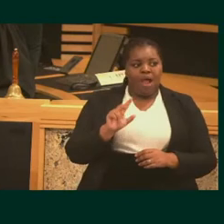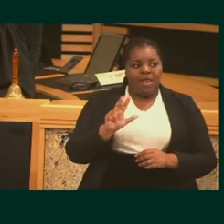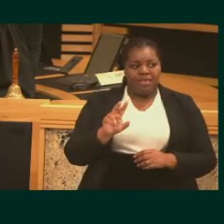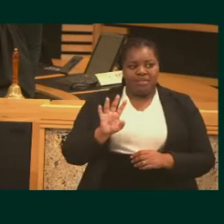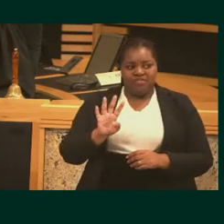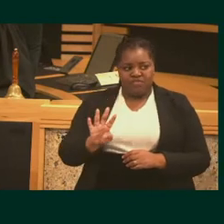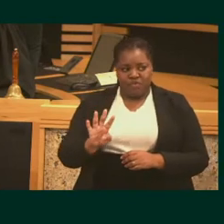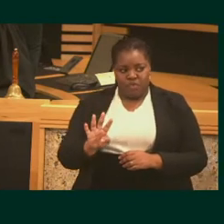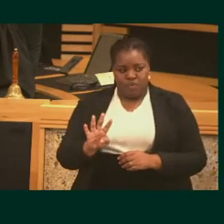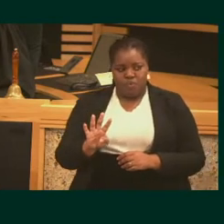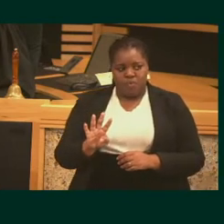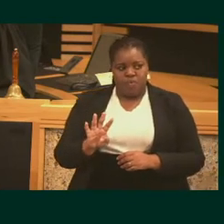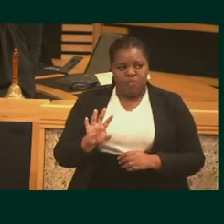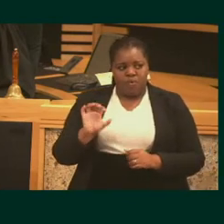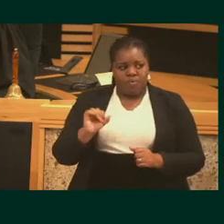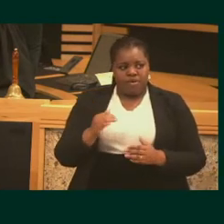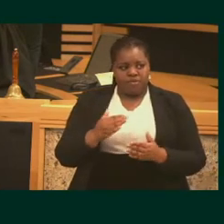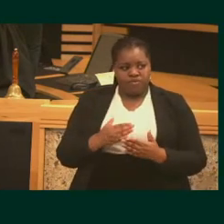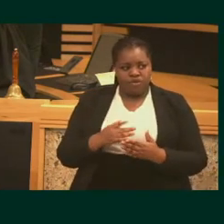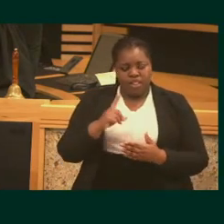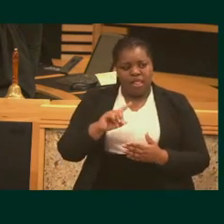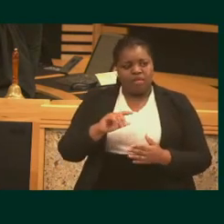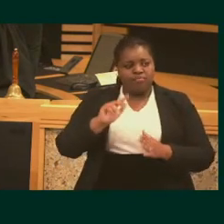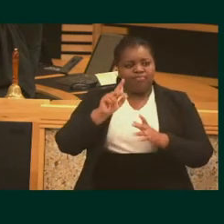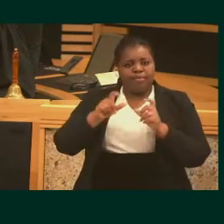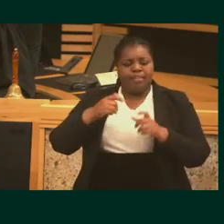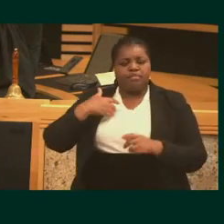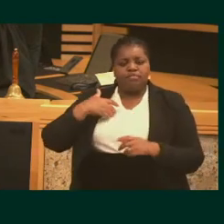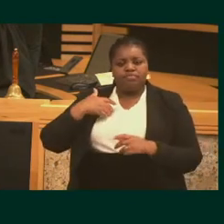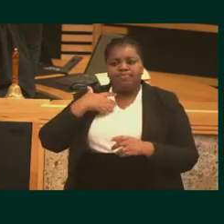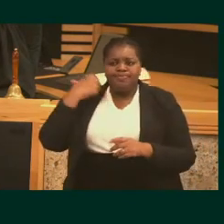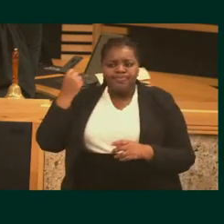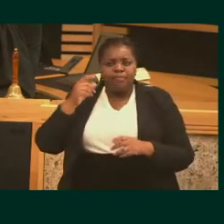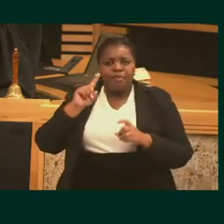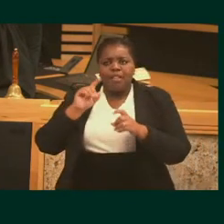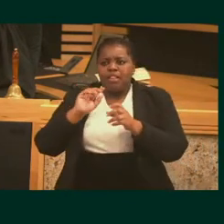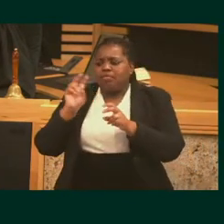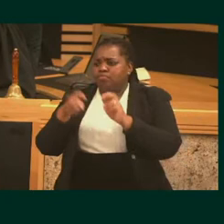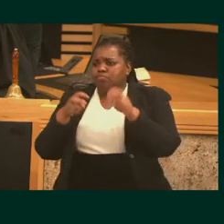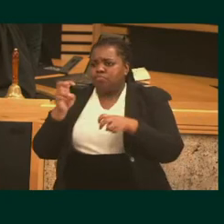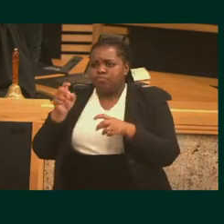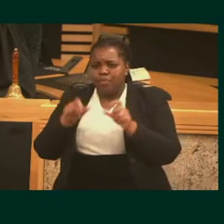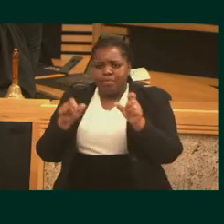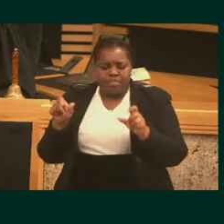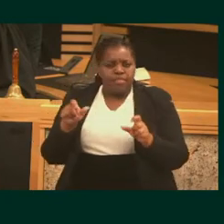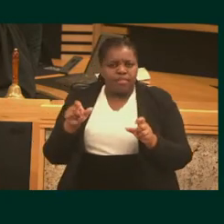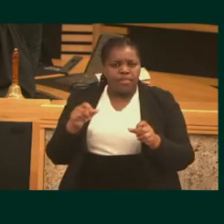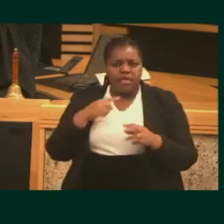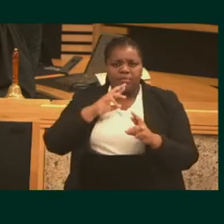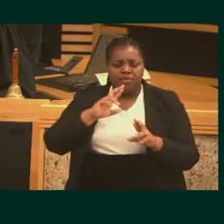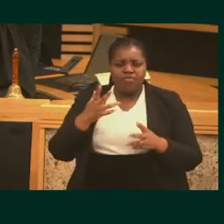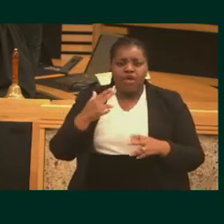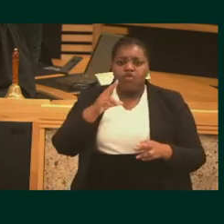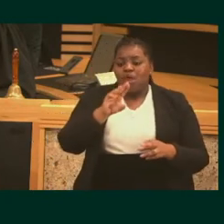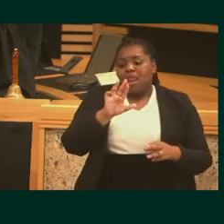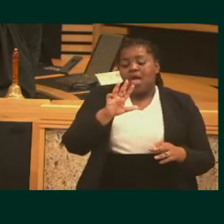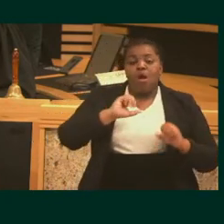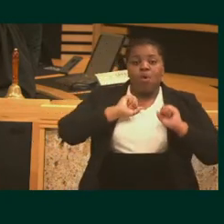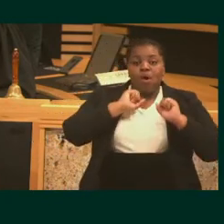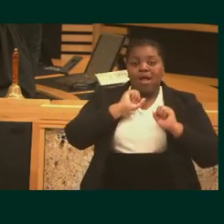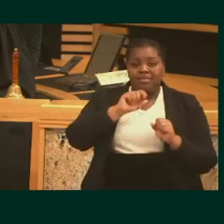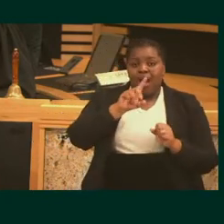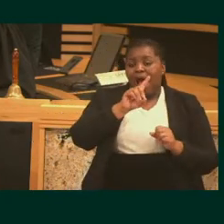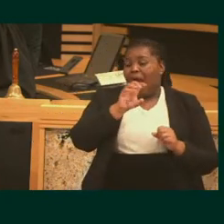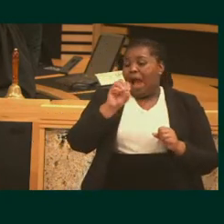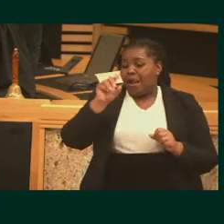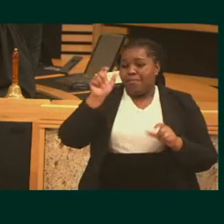cases of extortion and kidnapping kidnapp were reported in the bordak kai region alone on the 29th of August hundreds